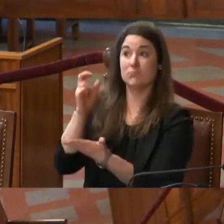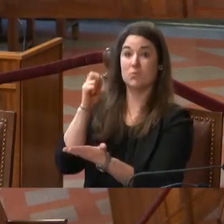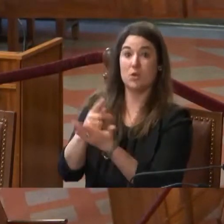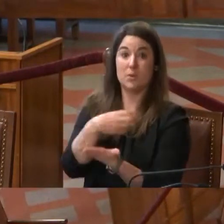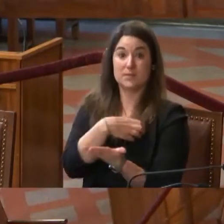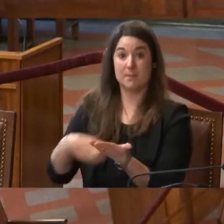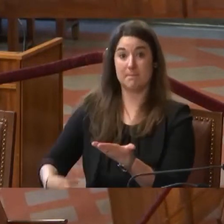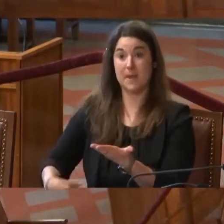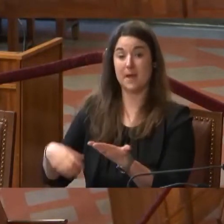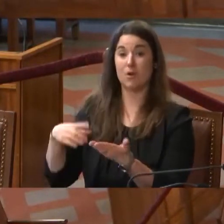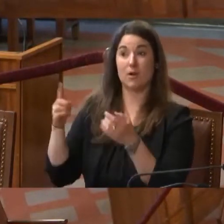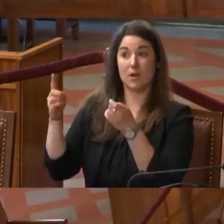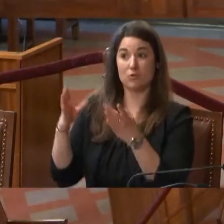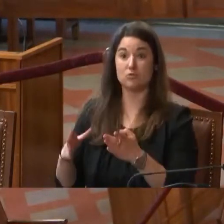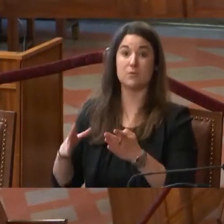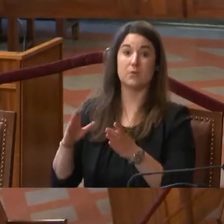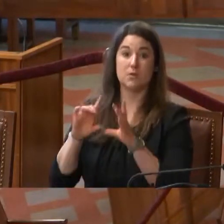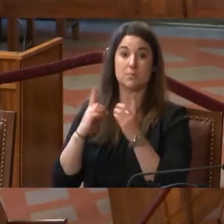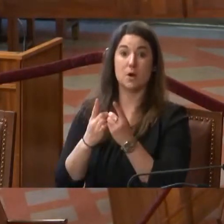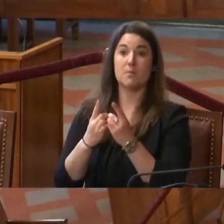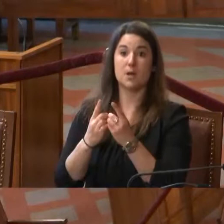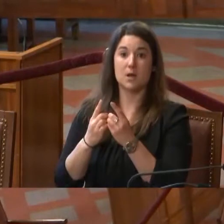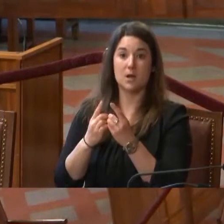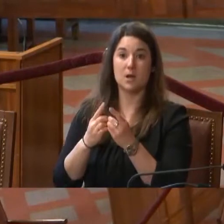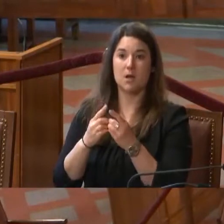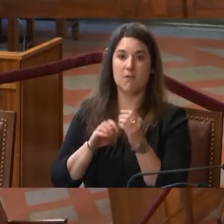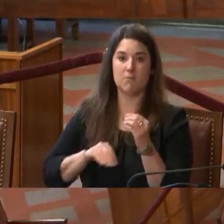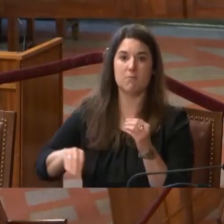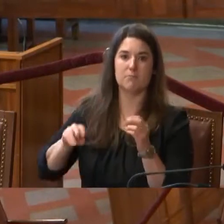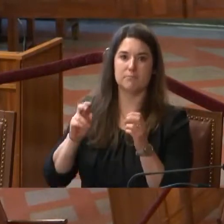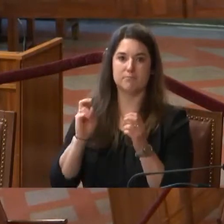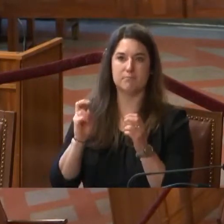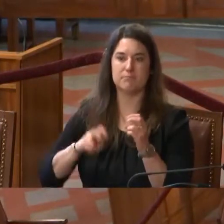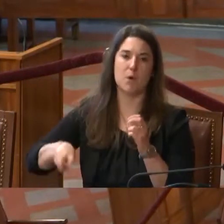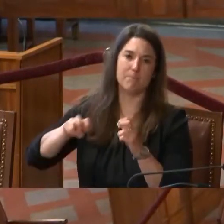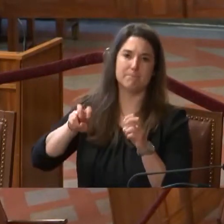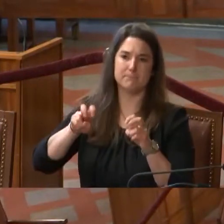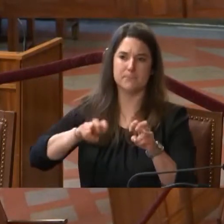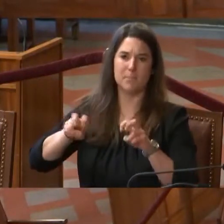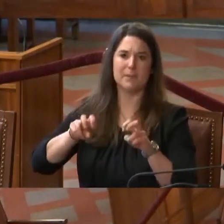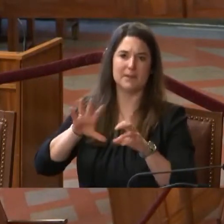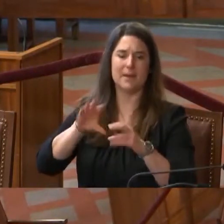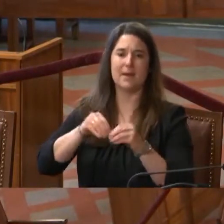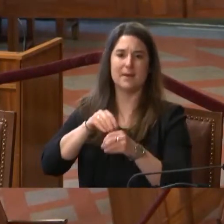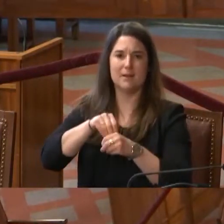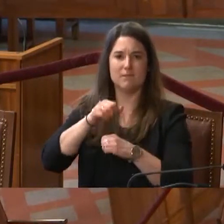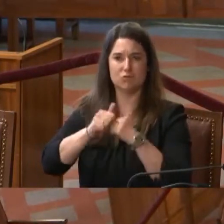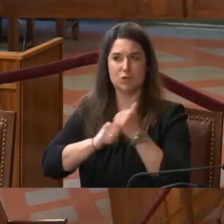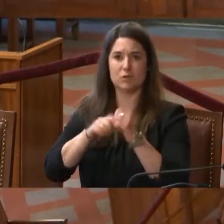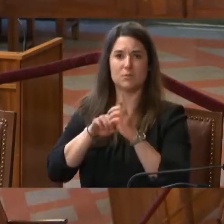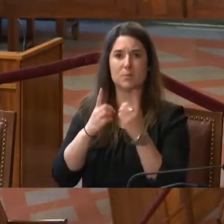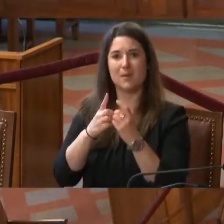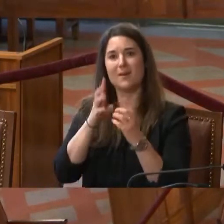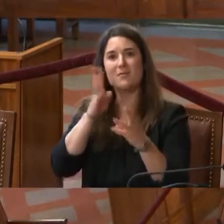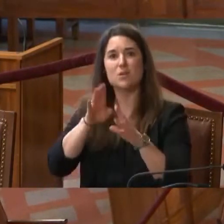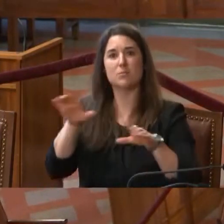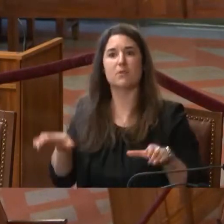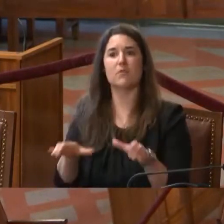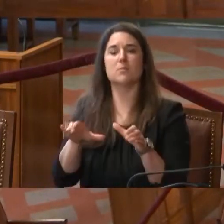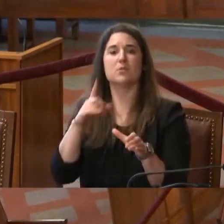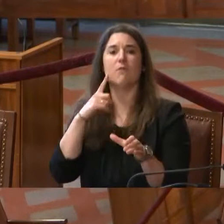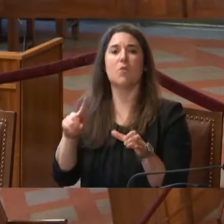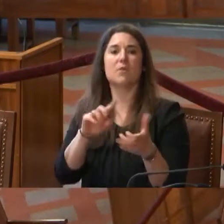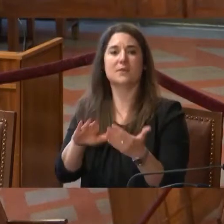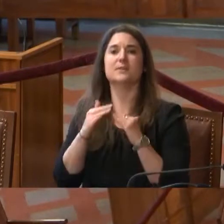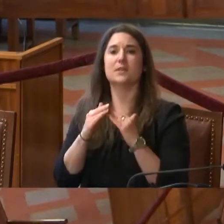Mayor and Director of the Department of Mobility and Infrastructure and or the Department of Innovation and Performance on behalf